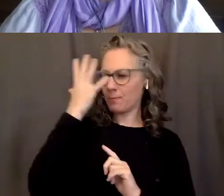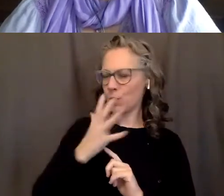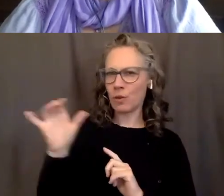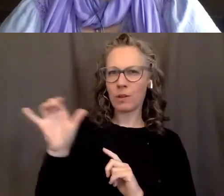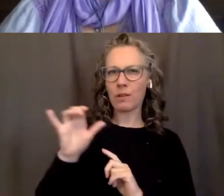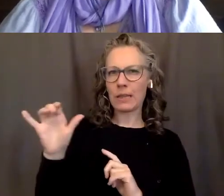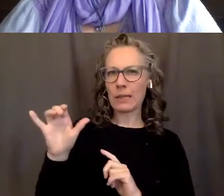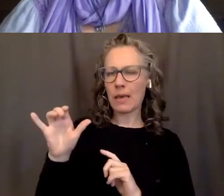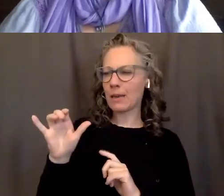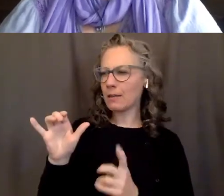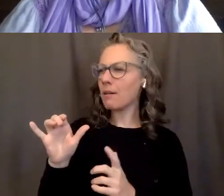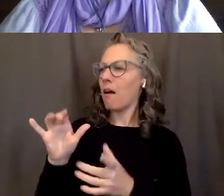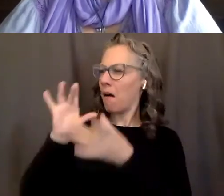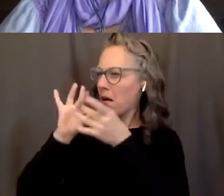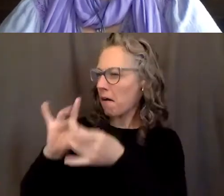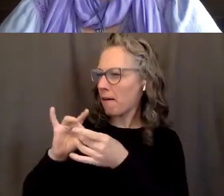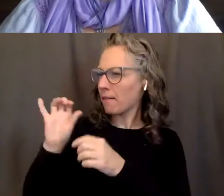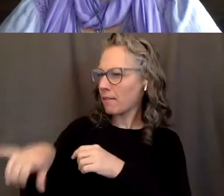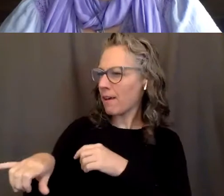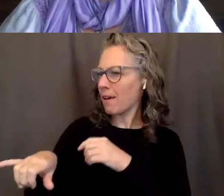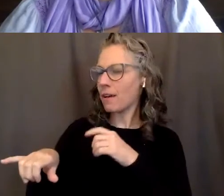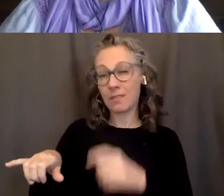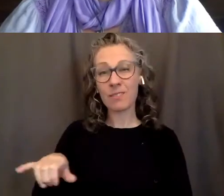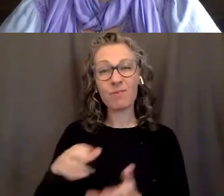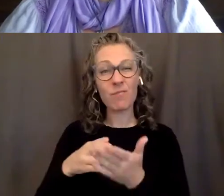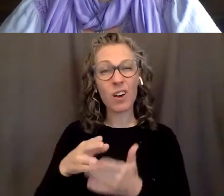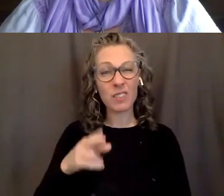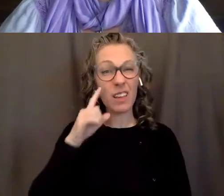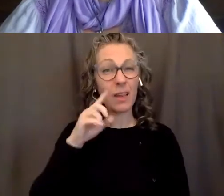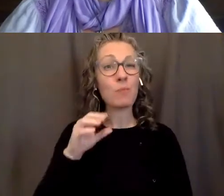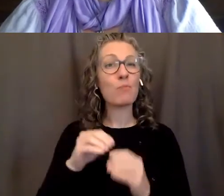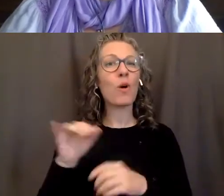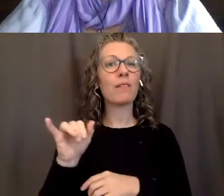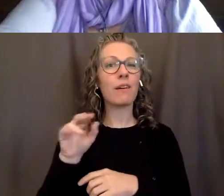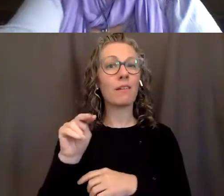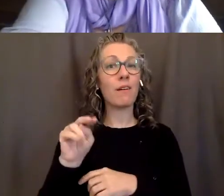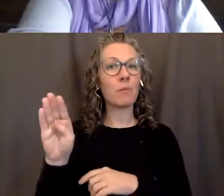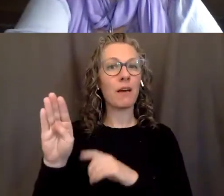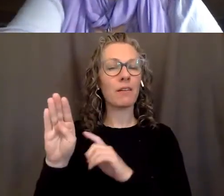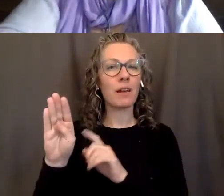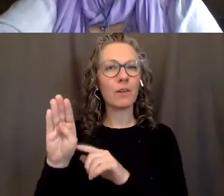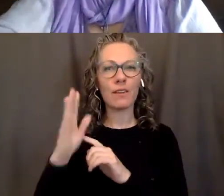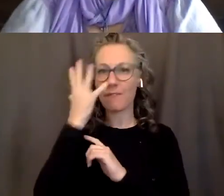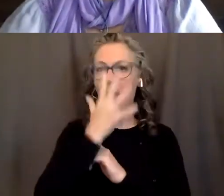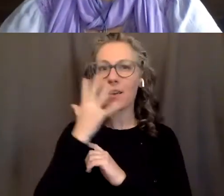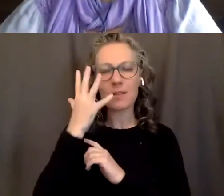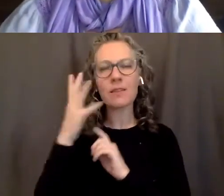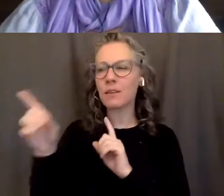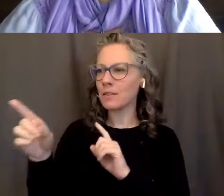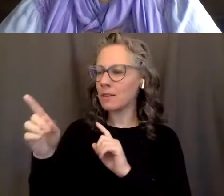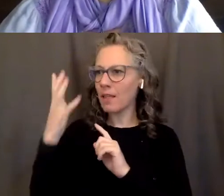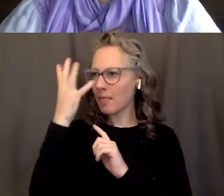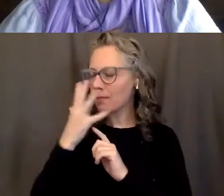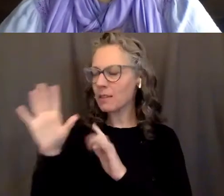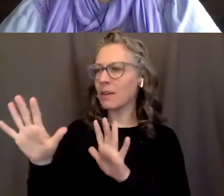that I deeply related to, actually probably a more non-binary face. And this face